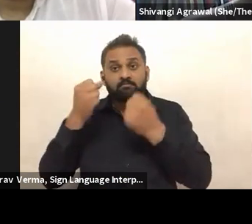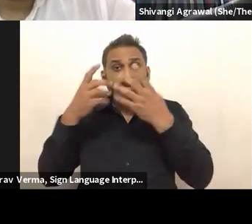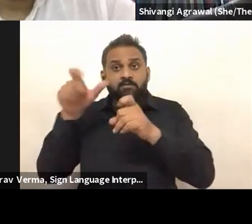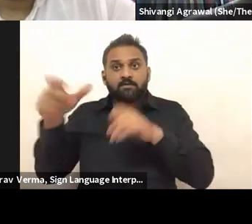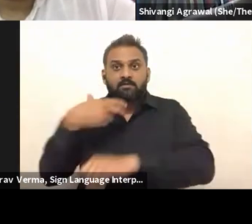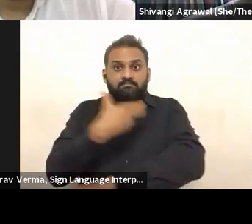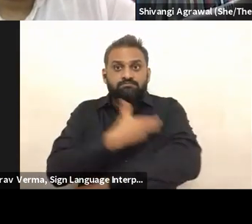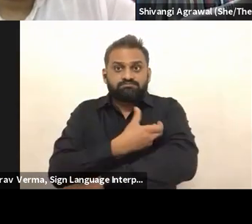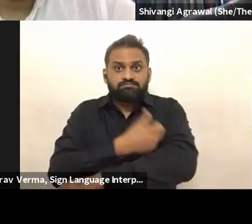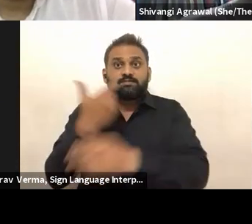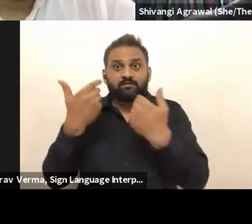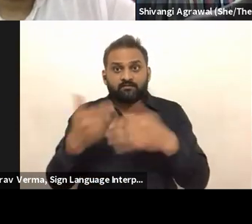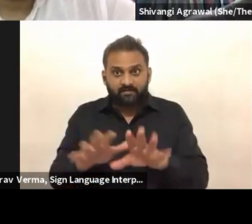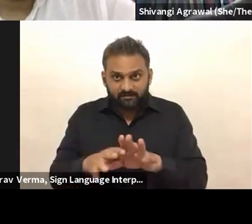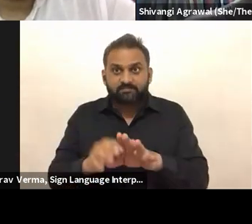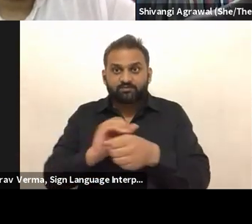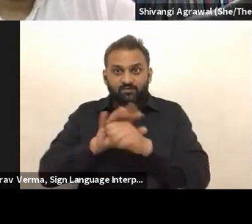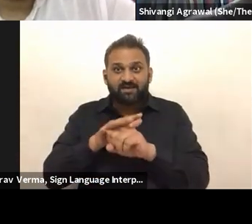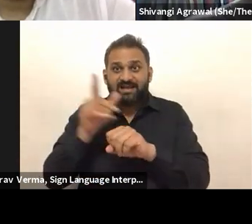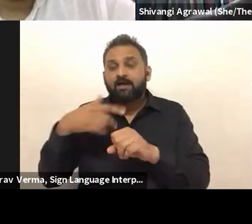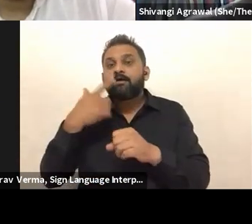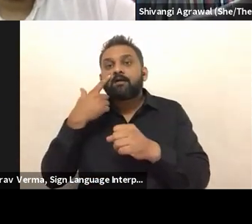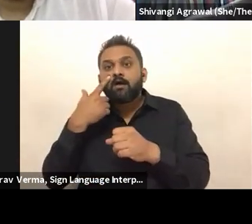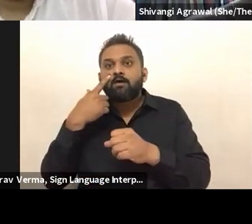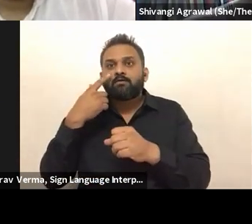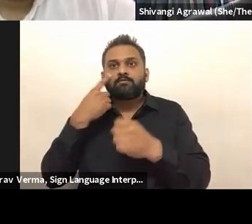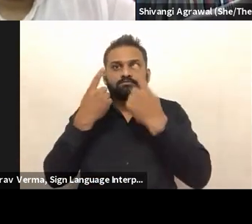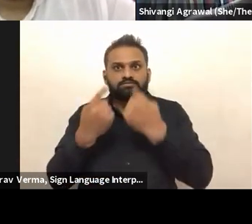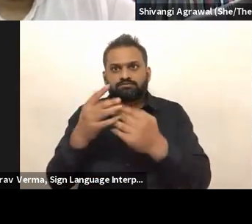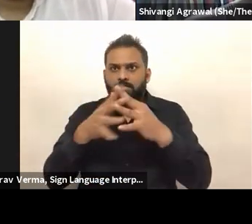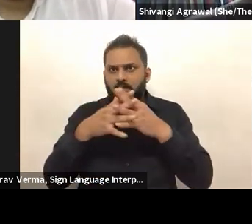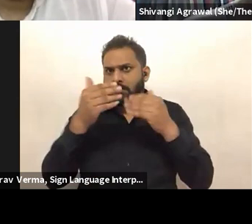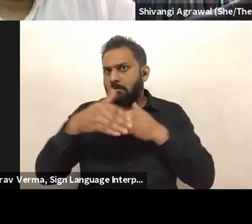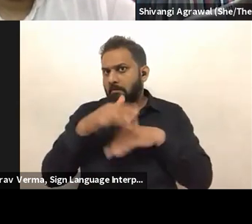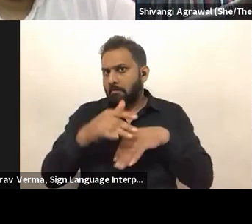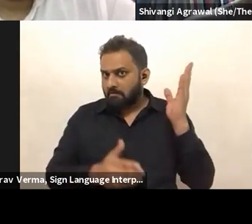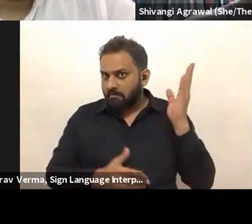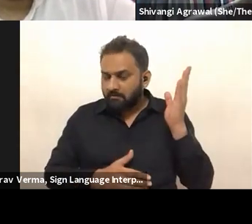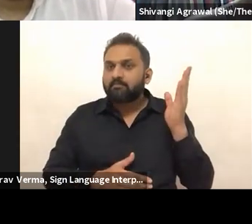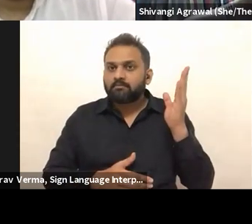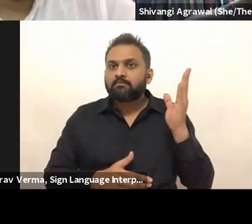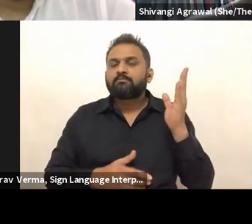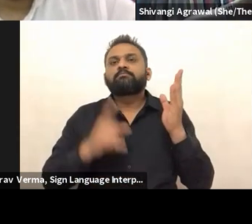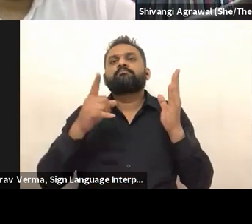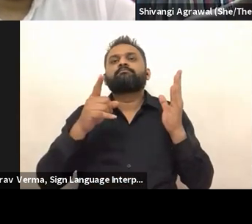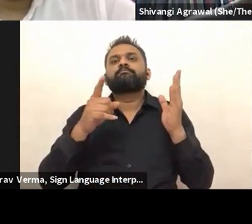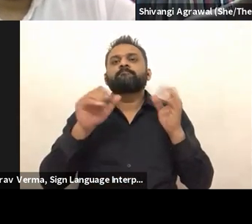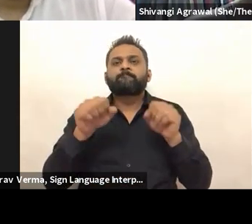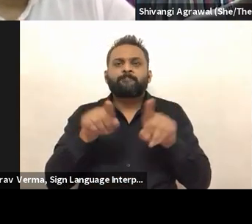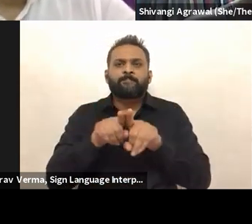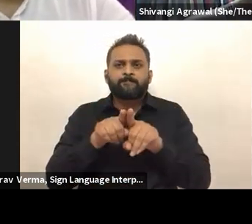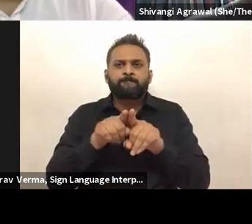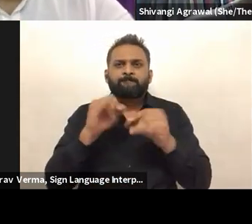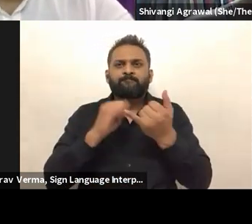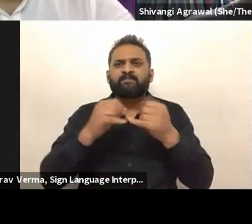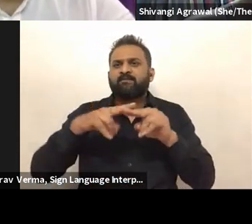US. They've all been jabbed, so a lot of screenings are happening in the United States. In fact, we just had a screening in San Francisco last